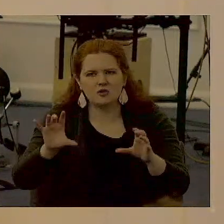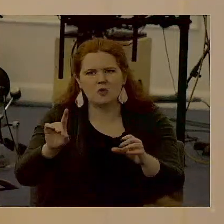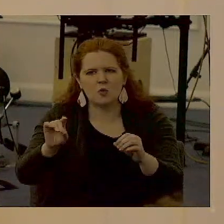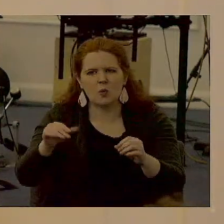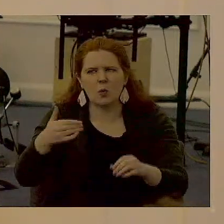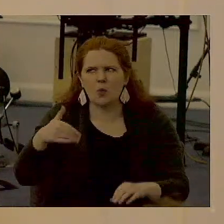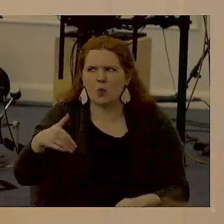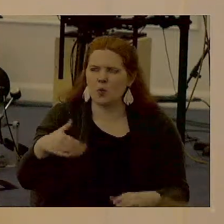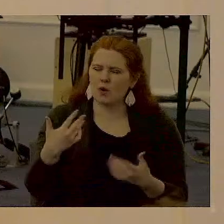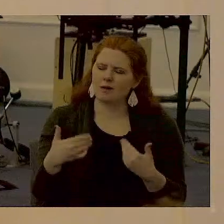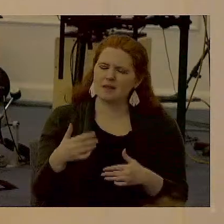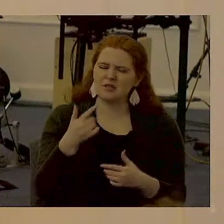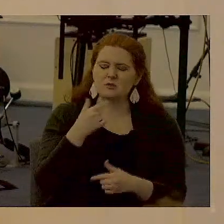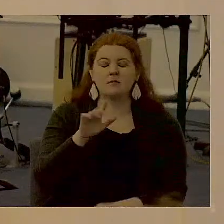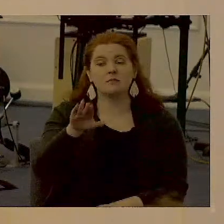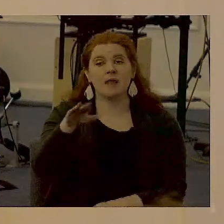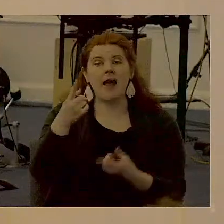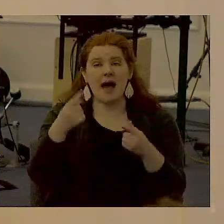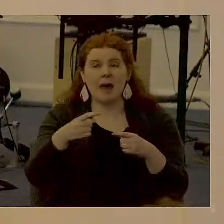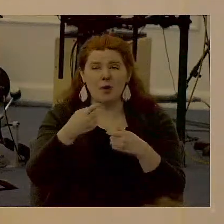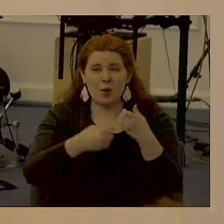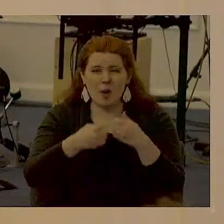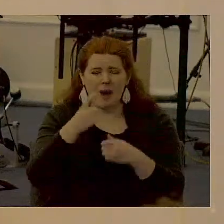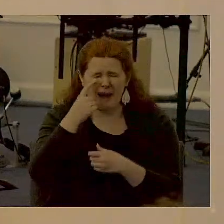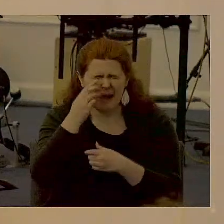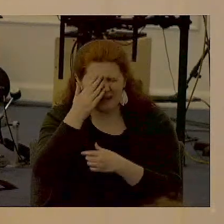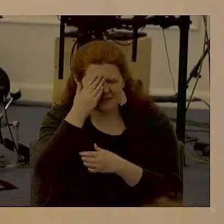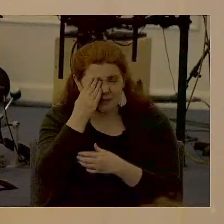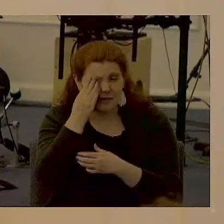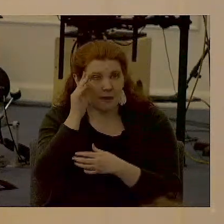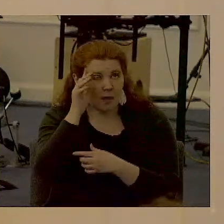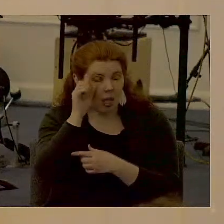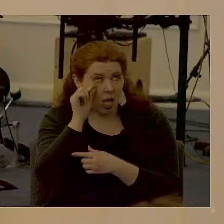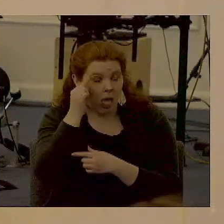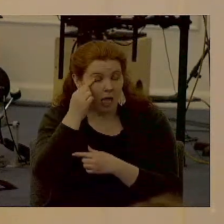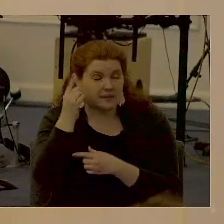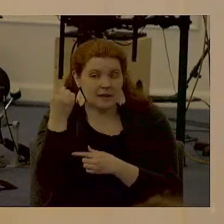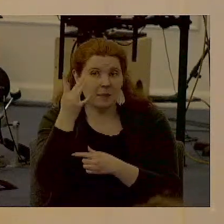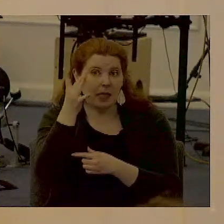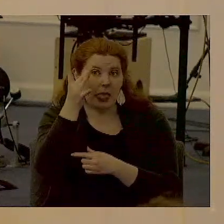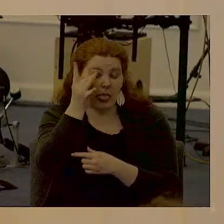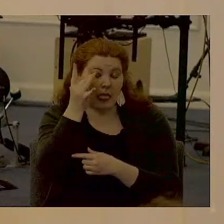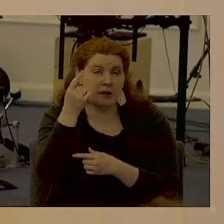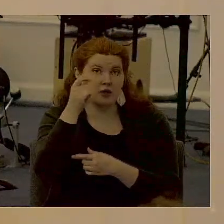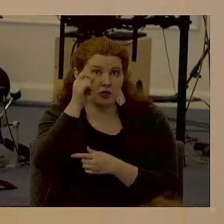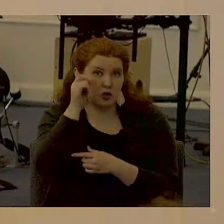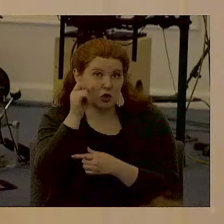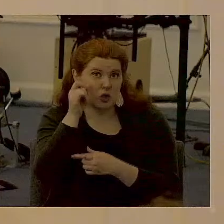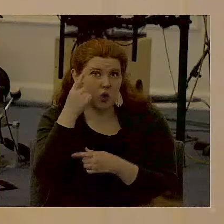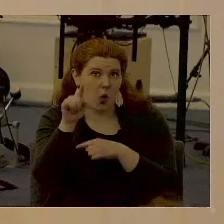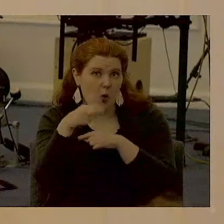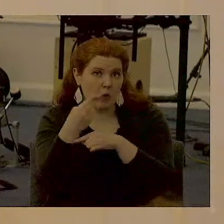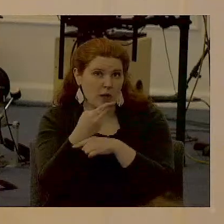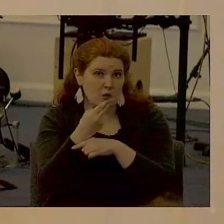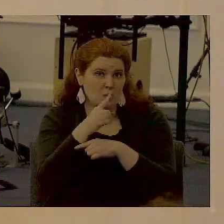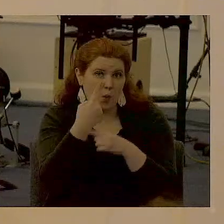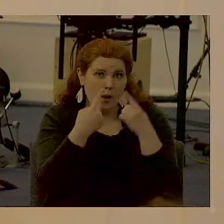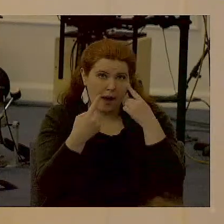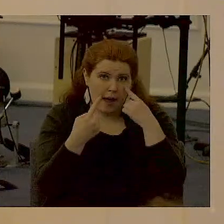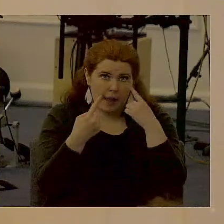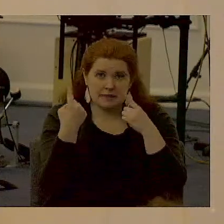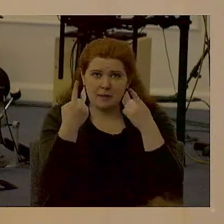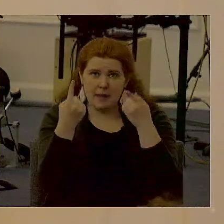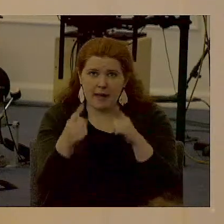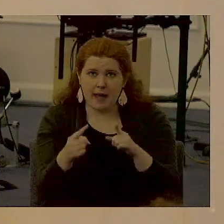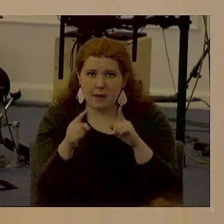eyes? Where, you get something in it and you had to close it, or maybe you had surgery and you could only use one eye, or something